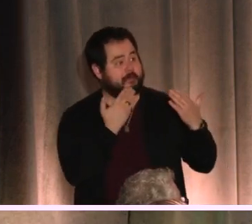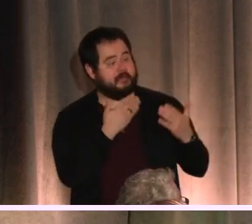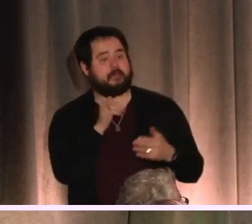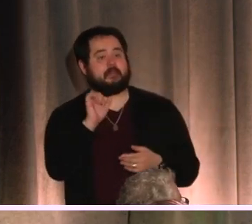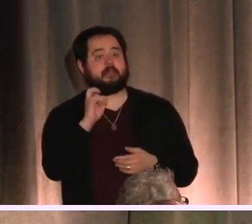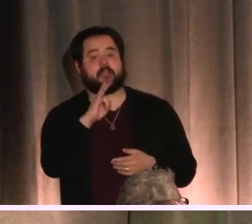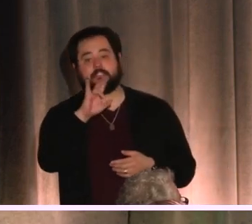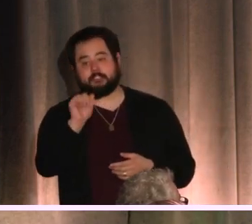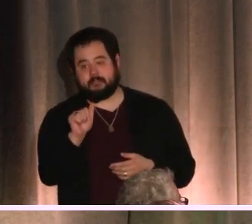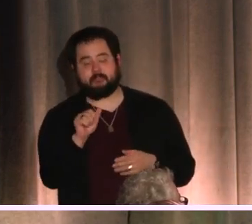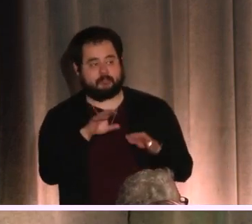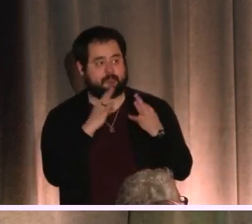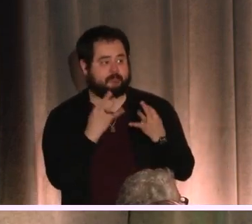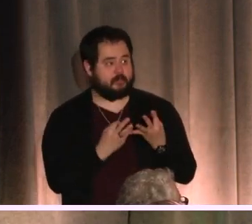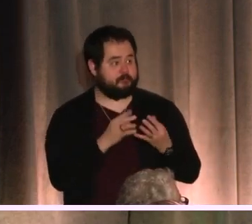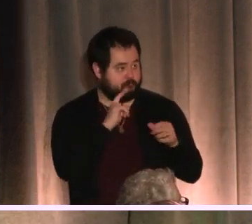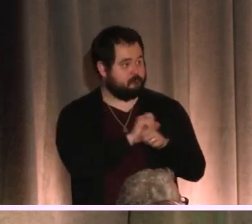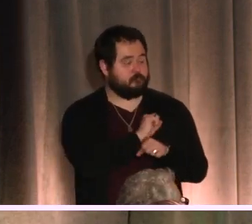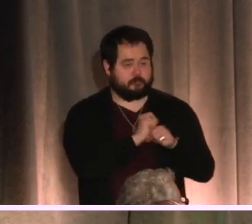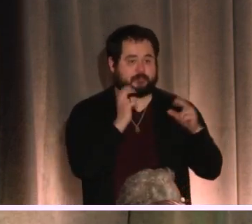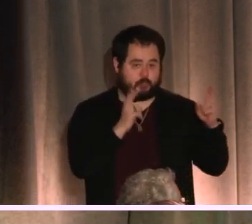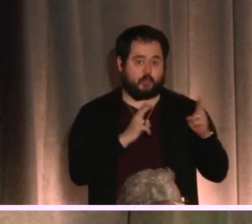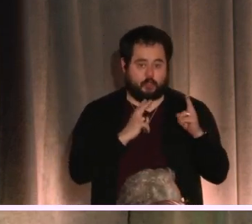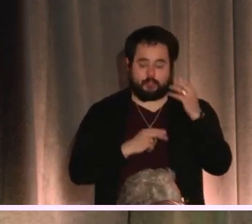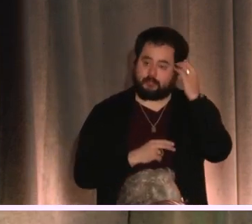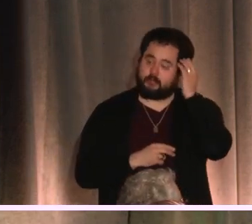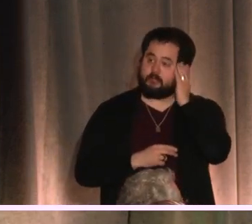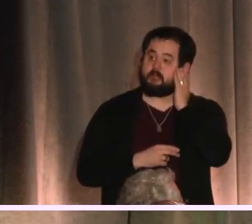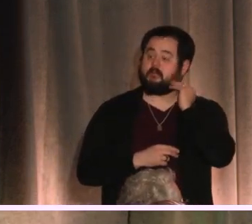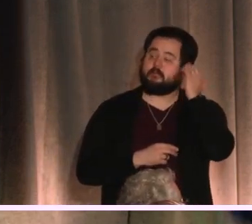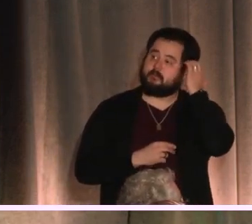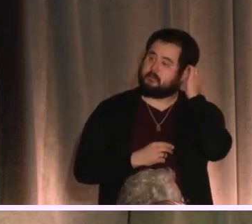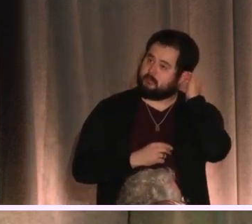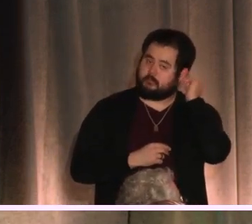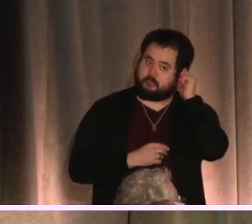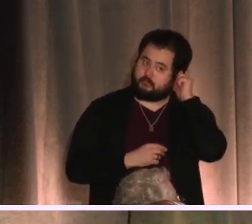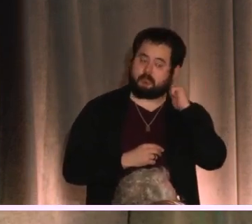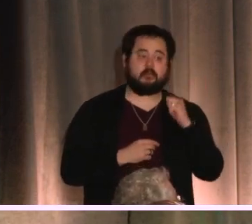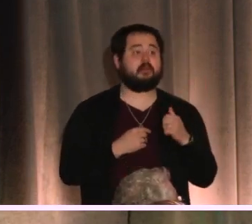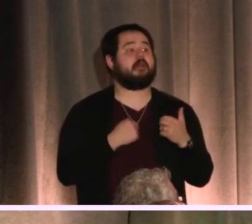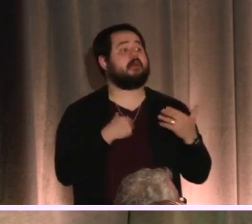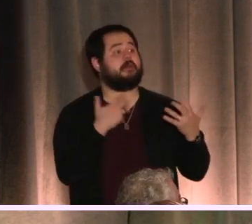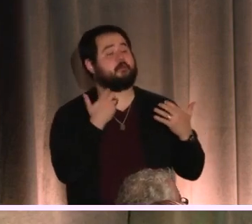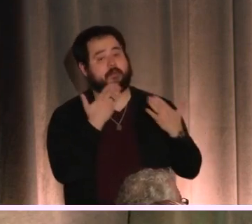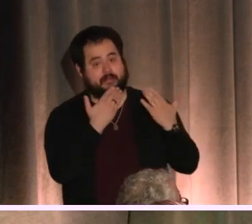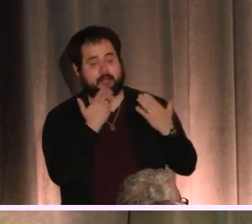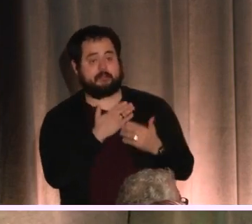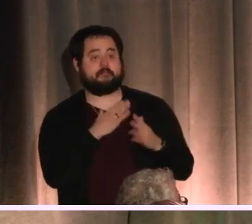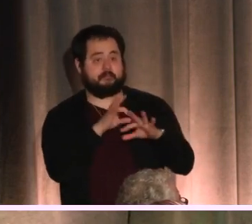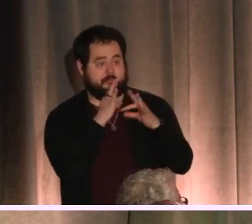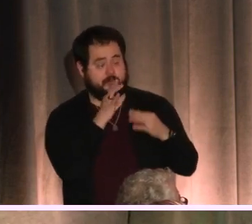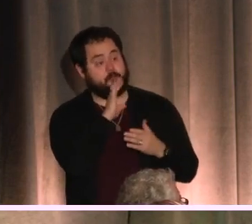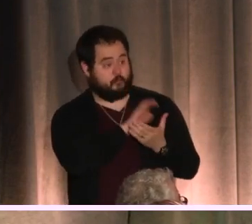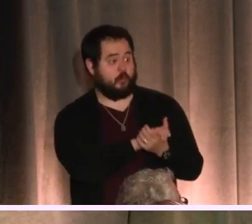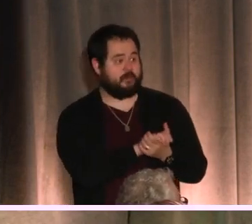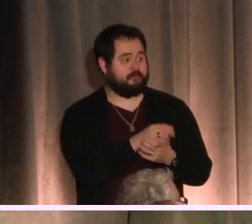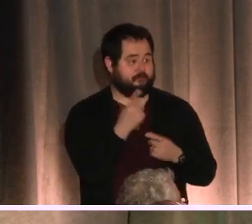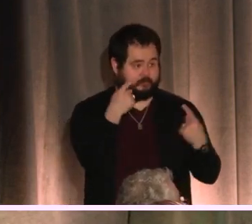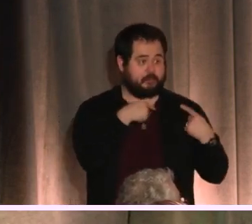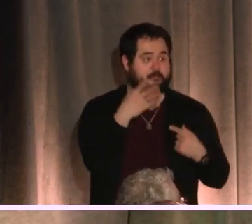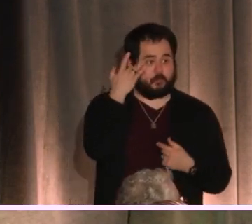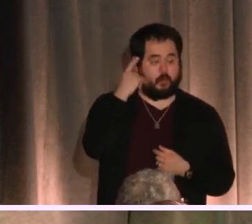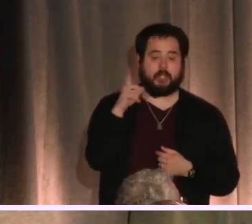family. It's a real honor. And in fact, by the way, I want to thank my wife for coming because she puts up